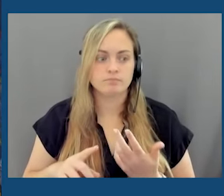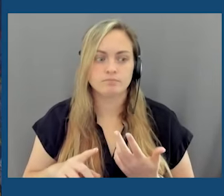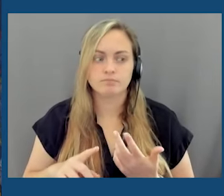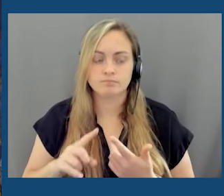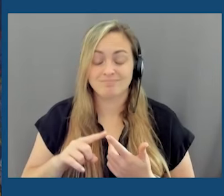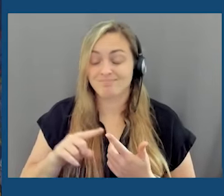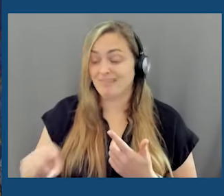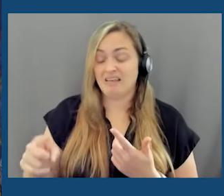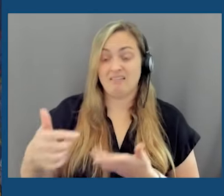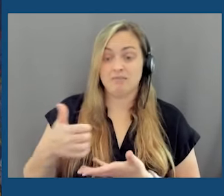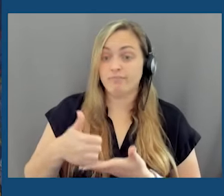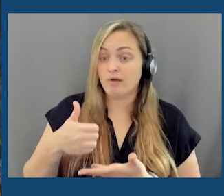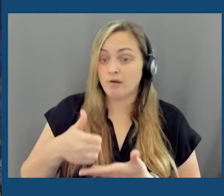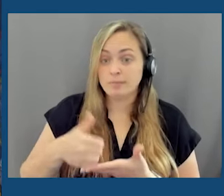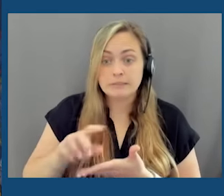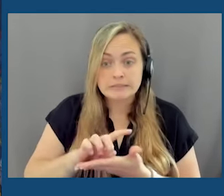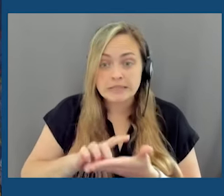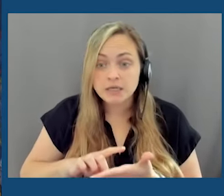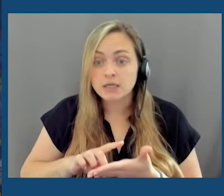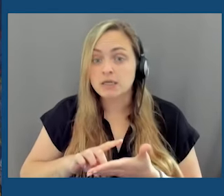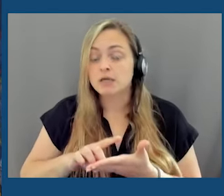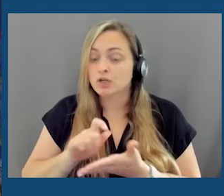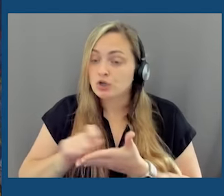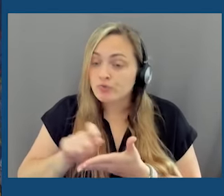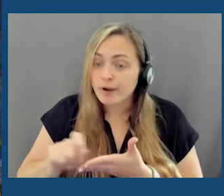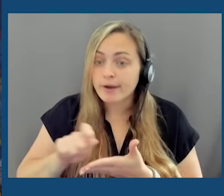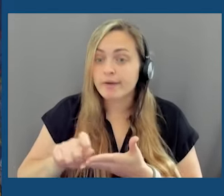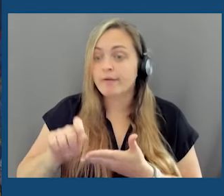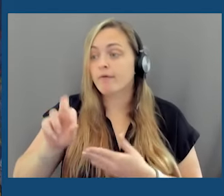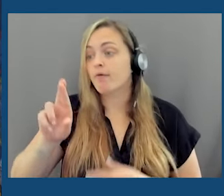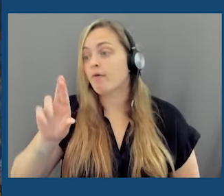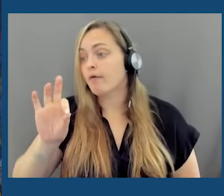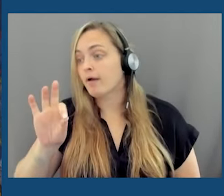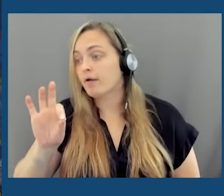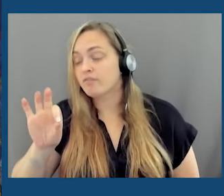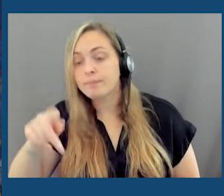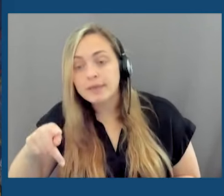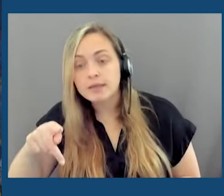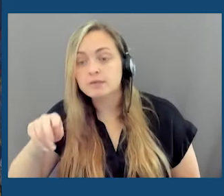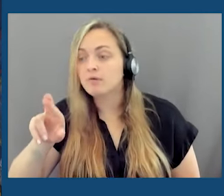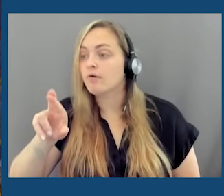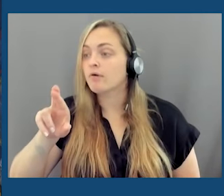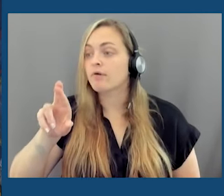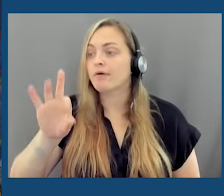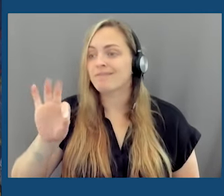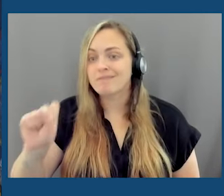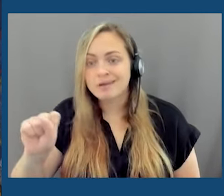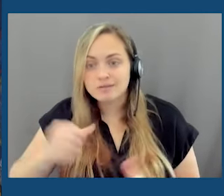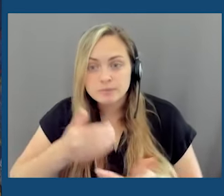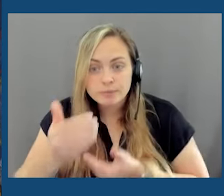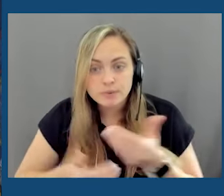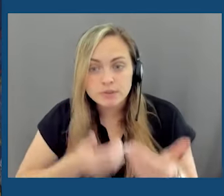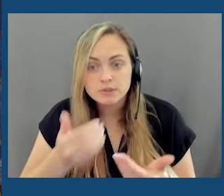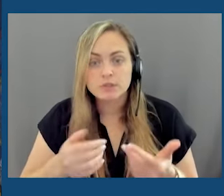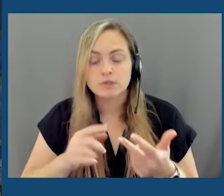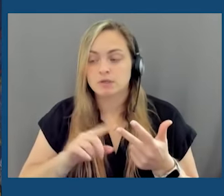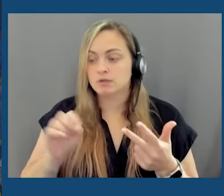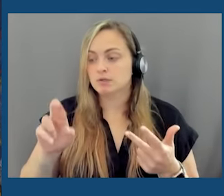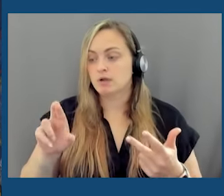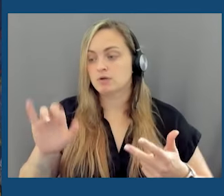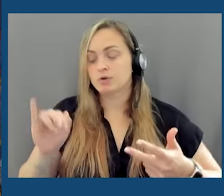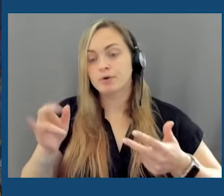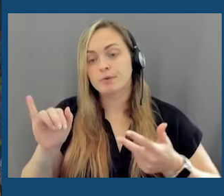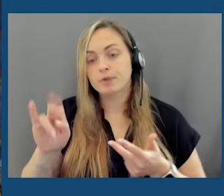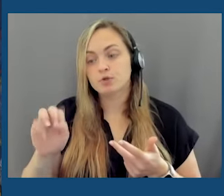he helped us in designing and writing our RFPs and RFS process. I want to thank Dr. Amitra